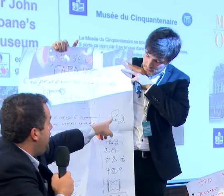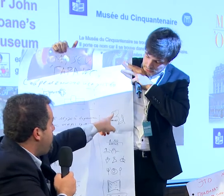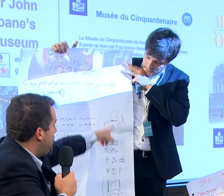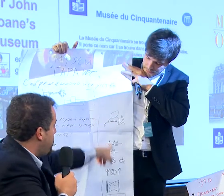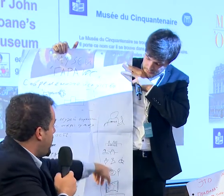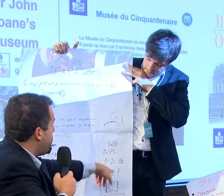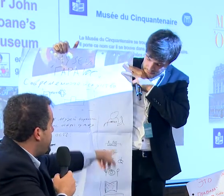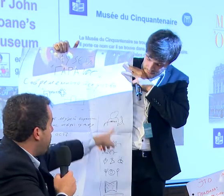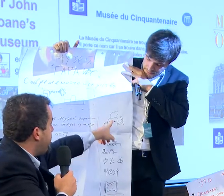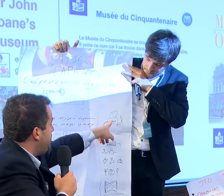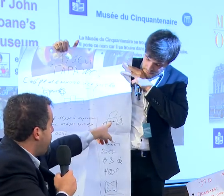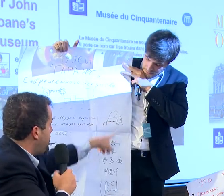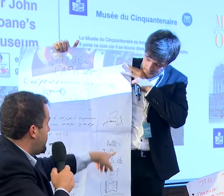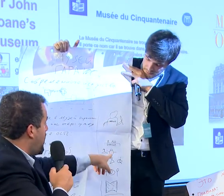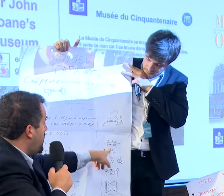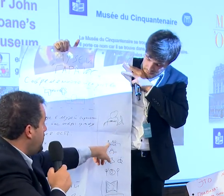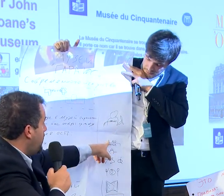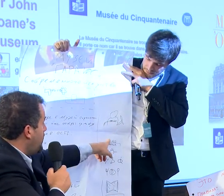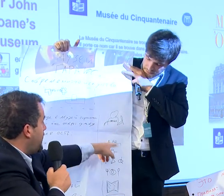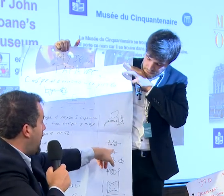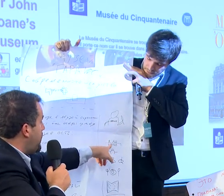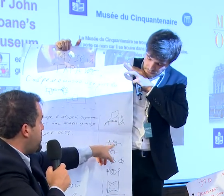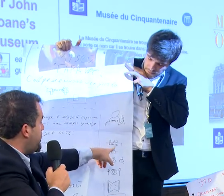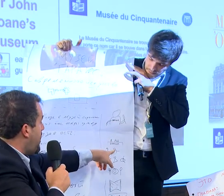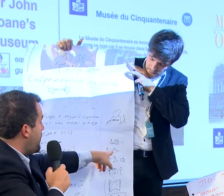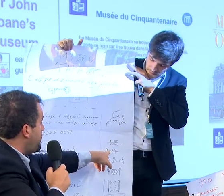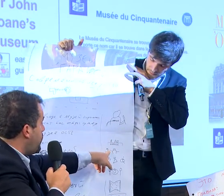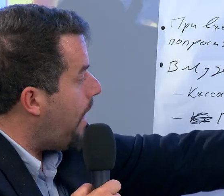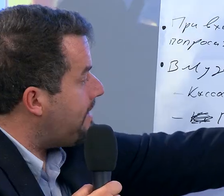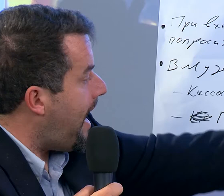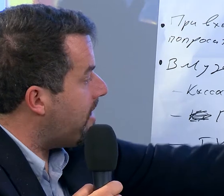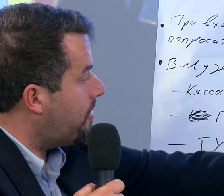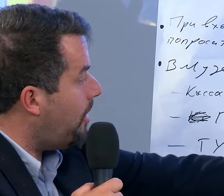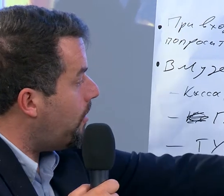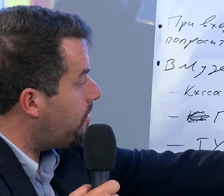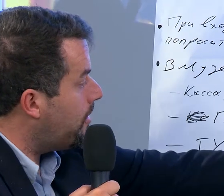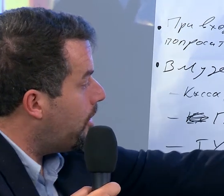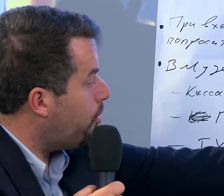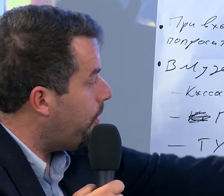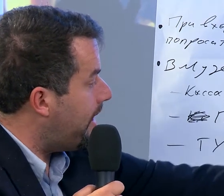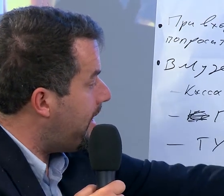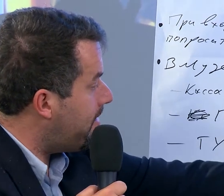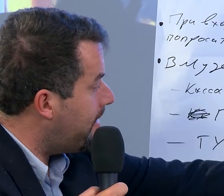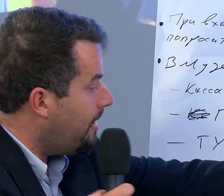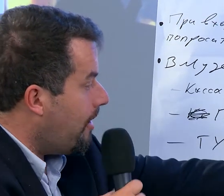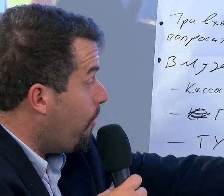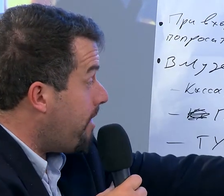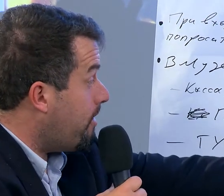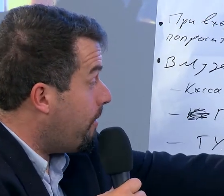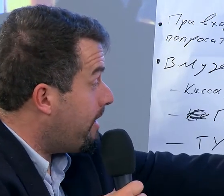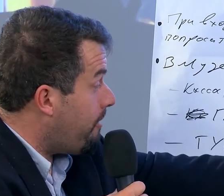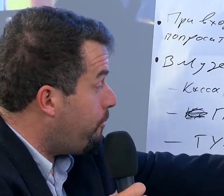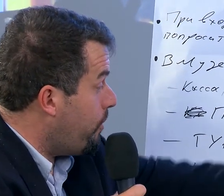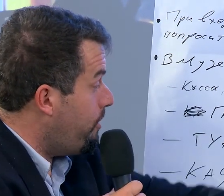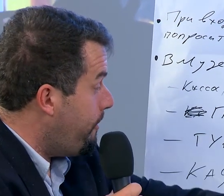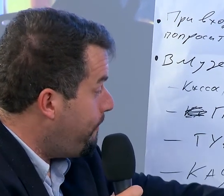has... pictograms like the security guard, the garage staff, where to hang your coat, toilet, where to